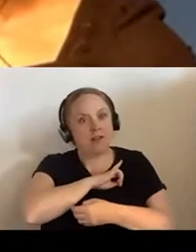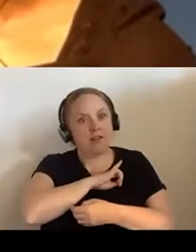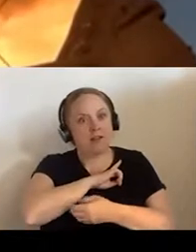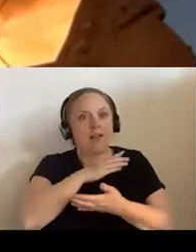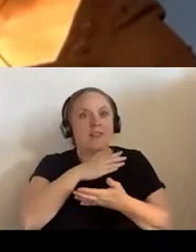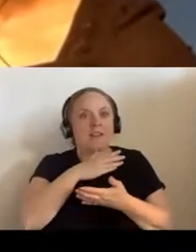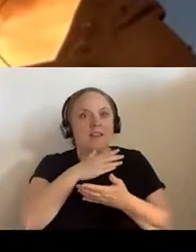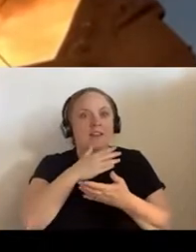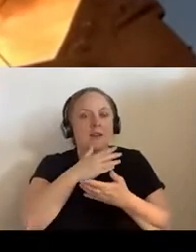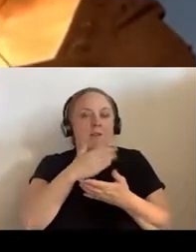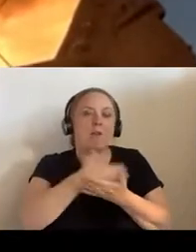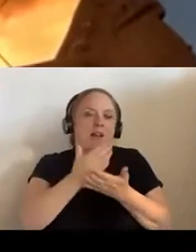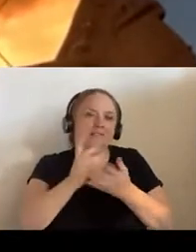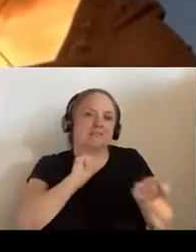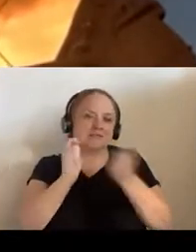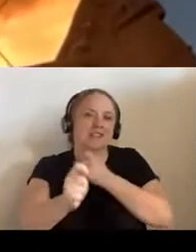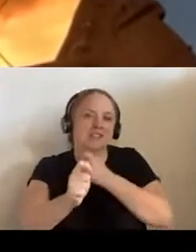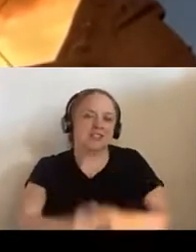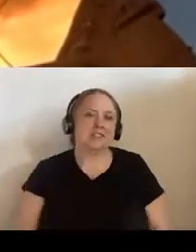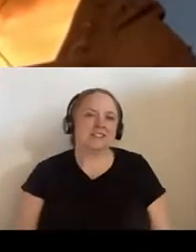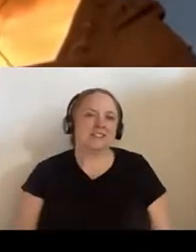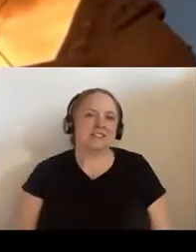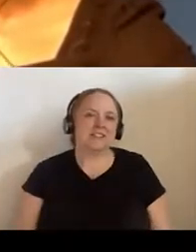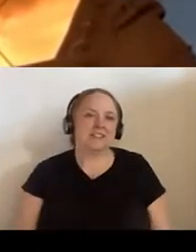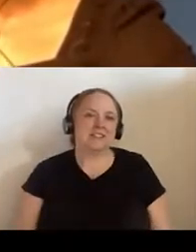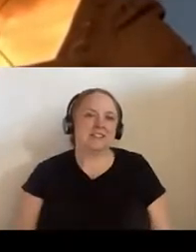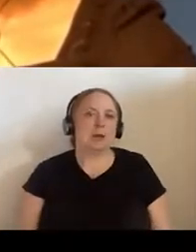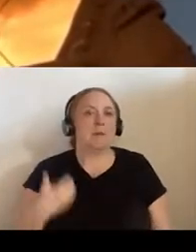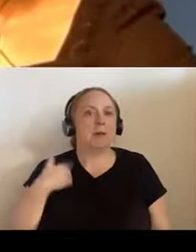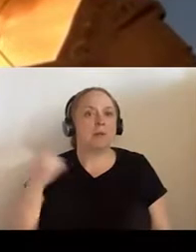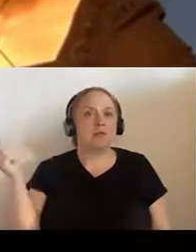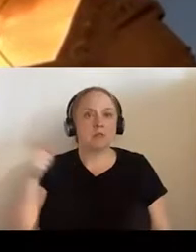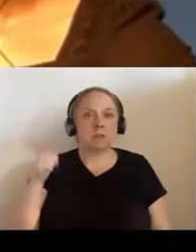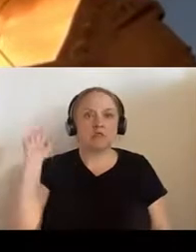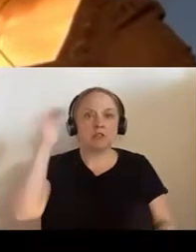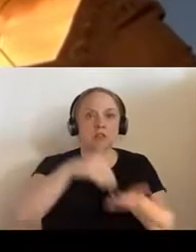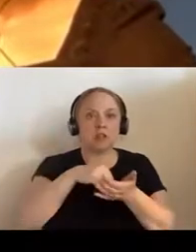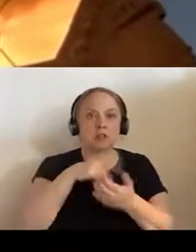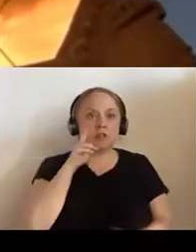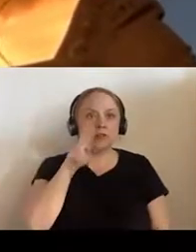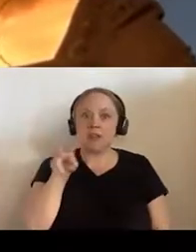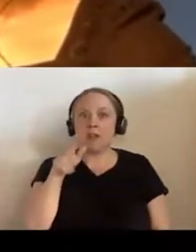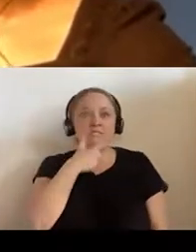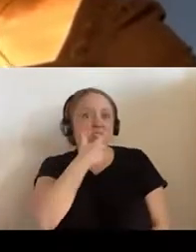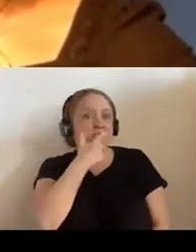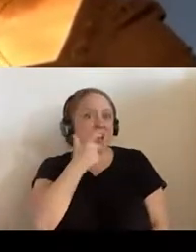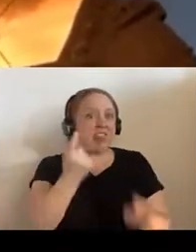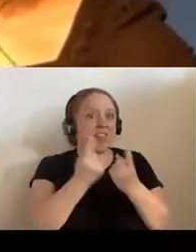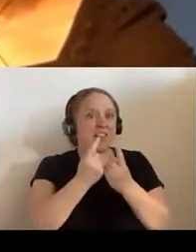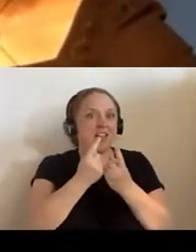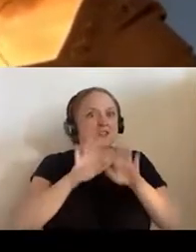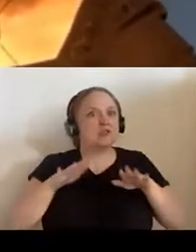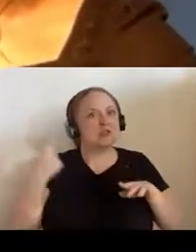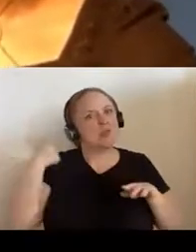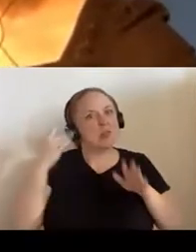change. So there are people in that might come into return and they just see it as a really fun thing, as some children did at the